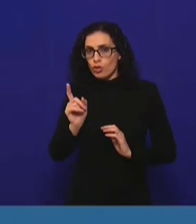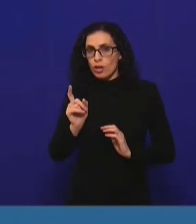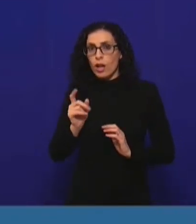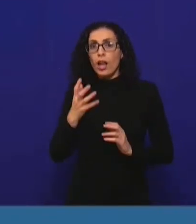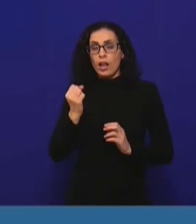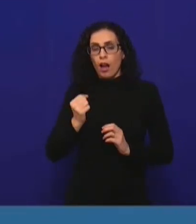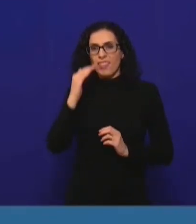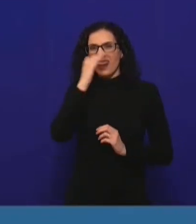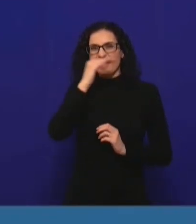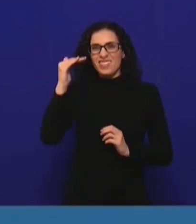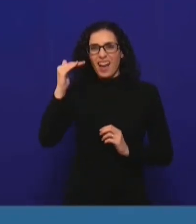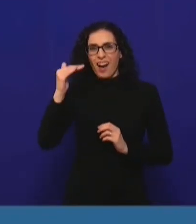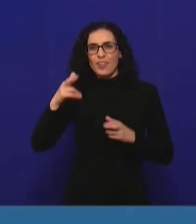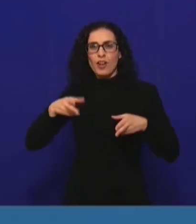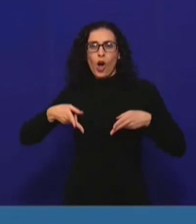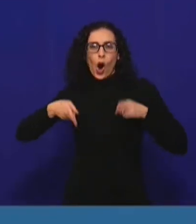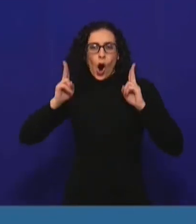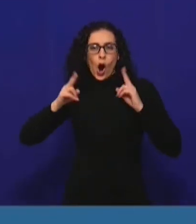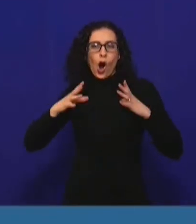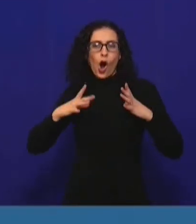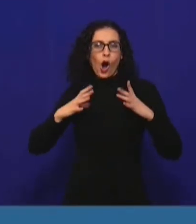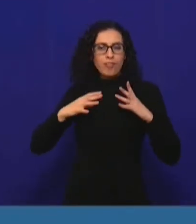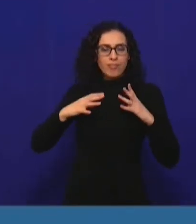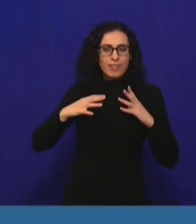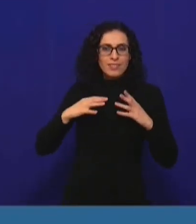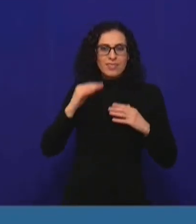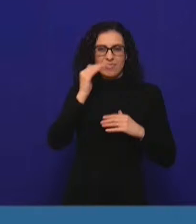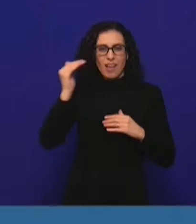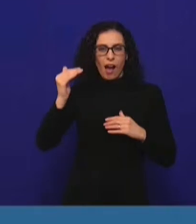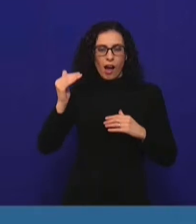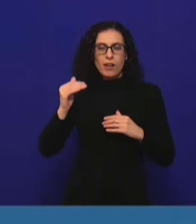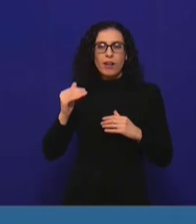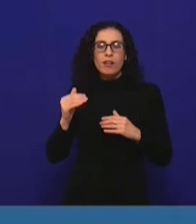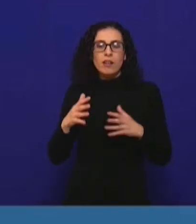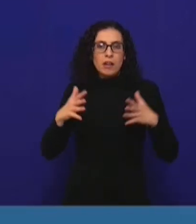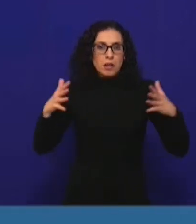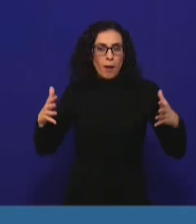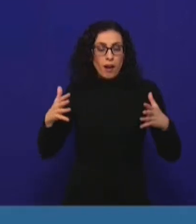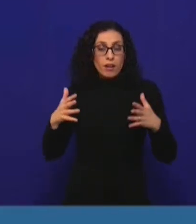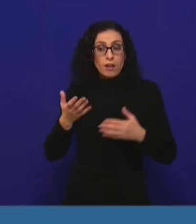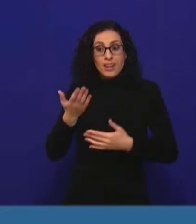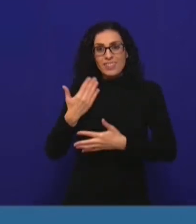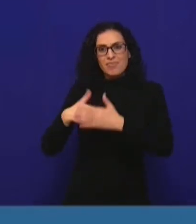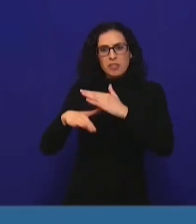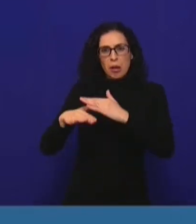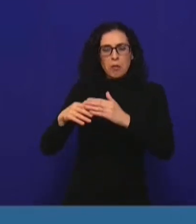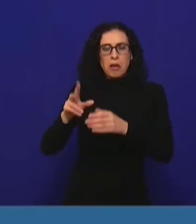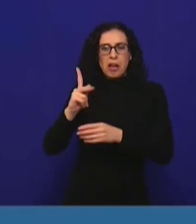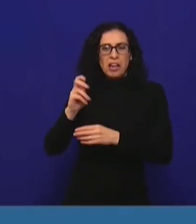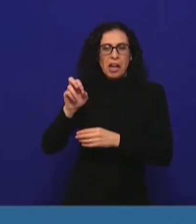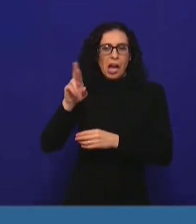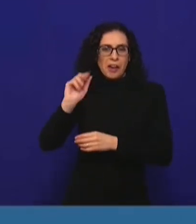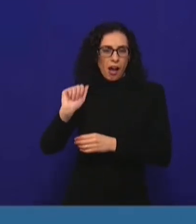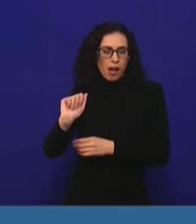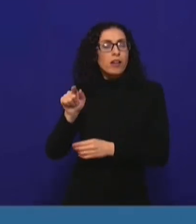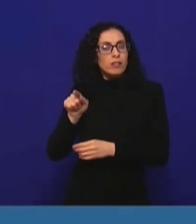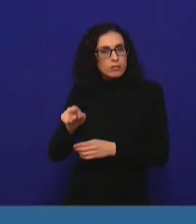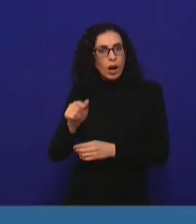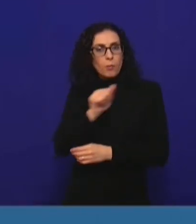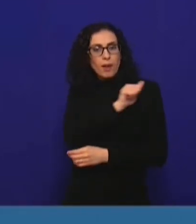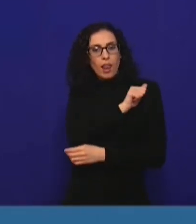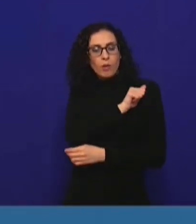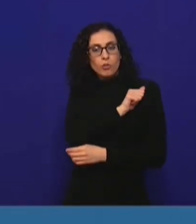il-farmhouses li ħajġu regolati wkoll u anke l-postijiet fejn jiġu leased mill-Awtorità tat-Turiżmu fejn